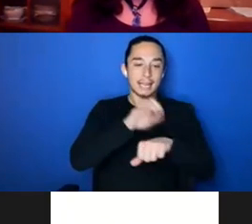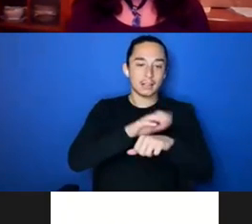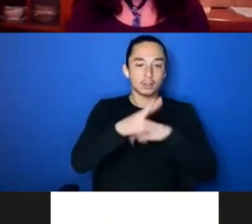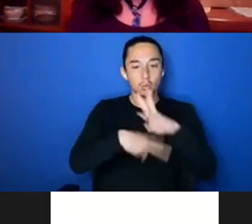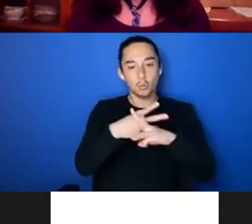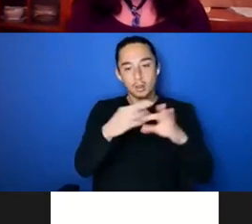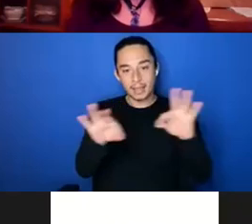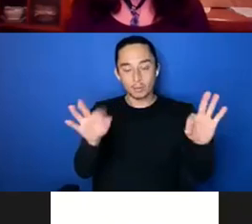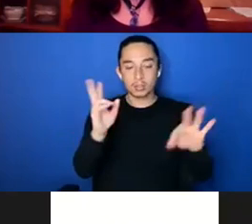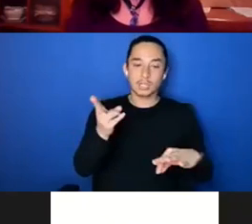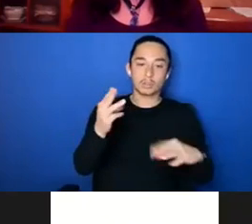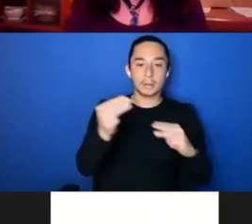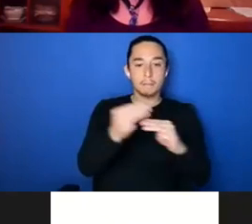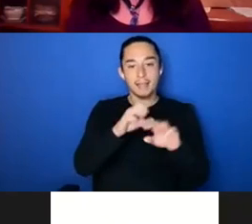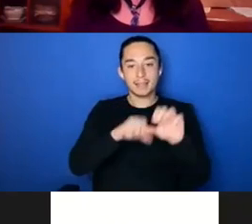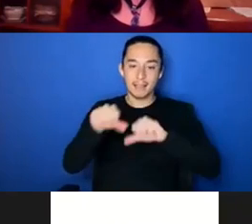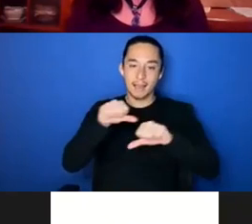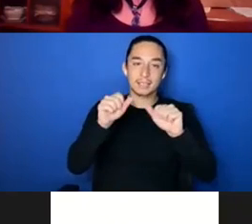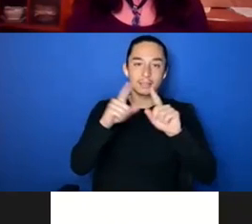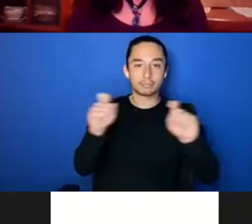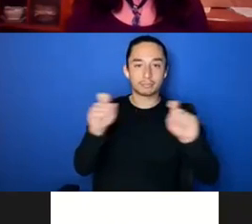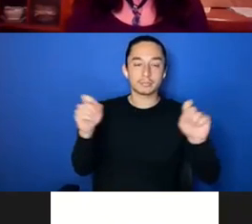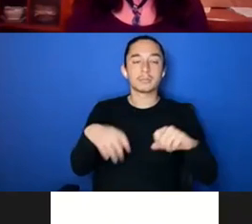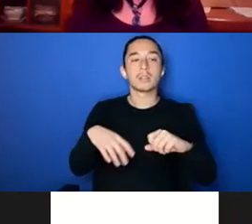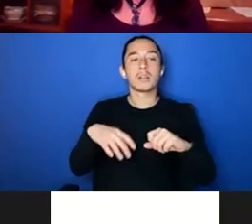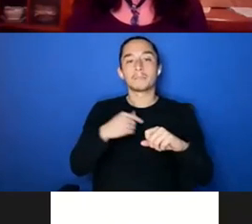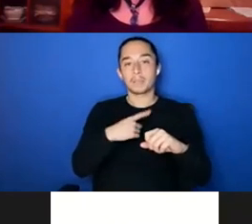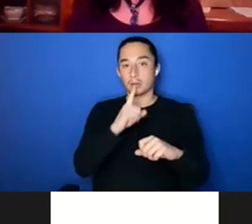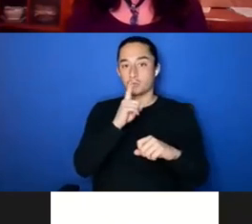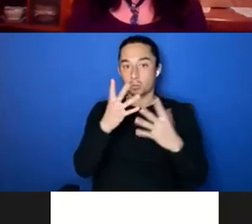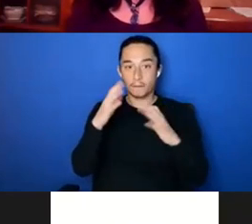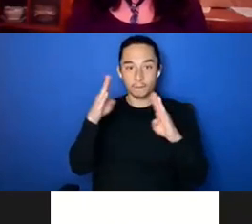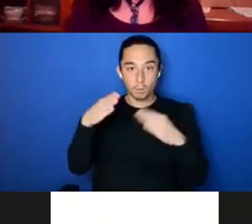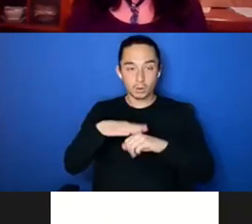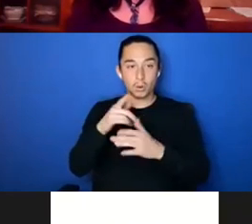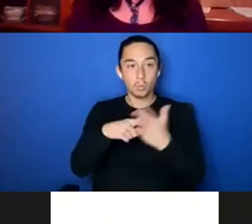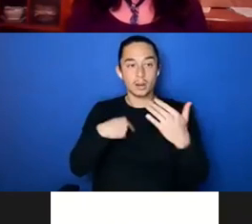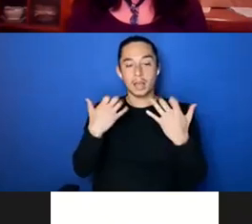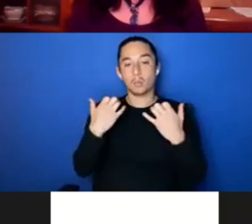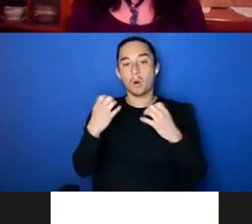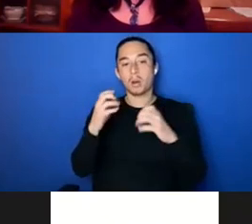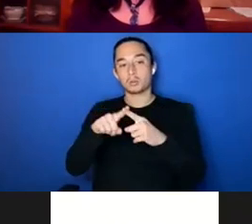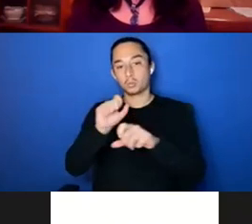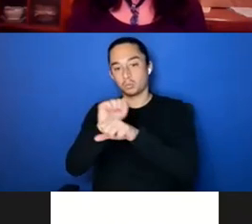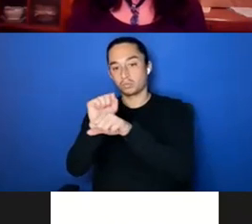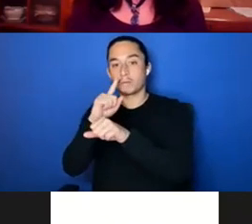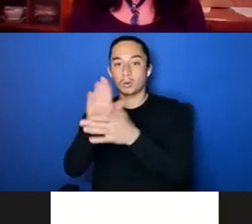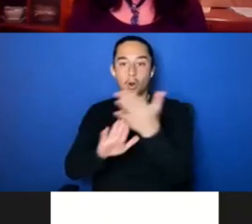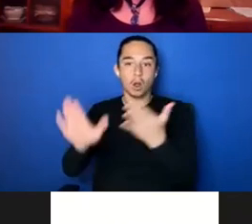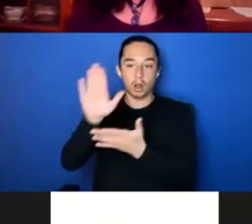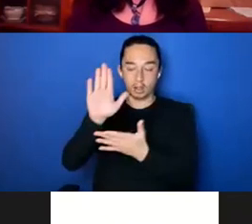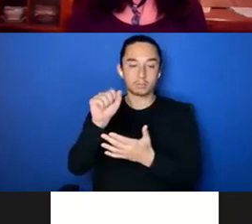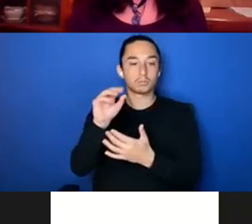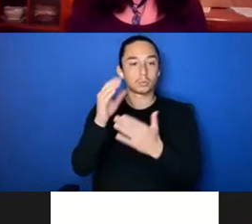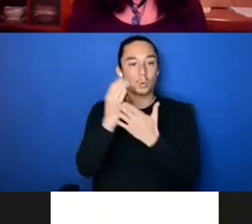language, history, math, science, etc. I really want to focus on what I want to do going towards college. And so